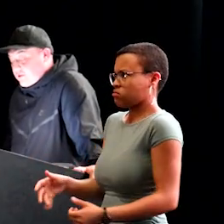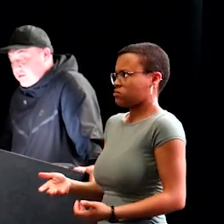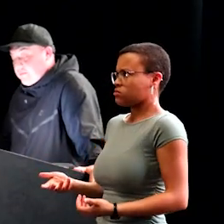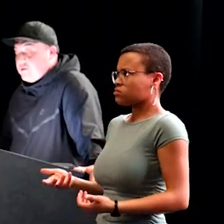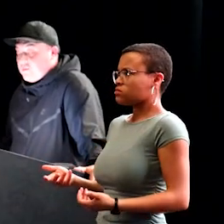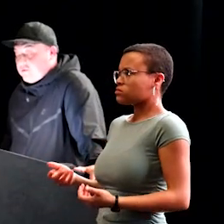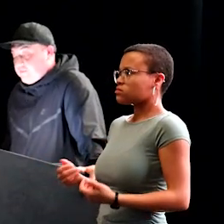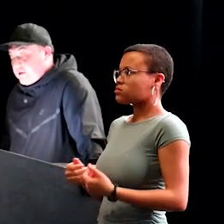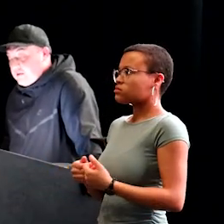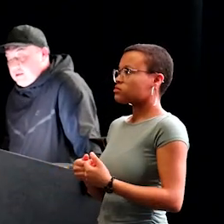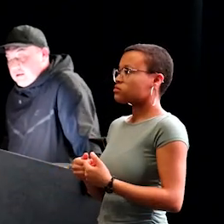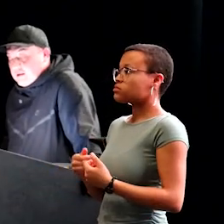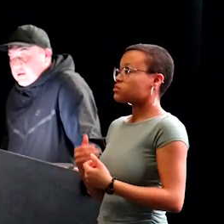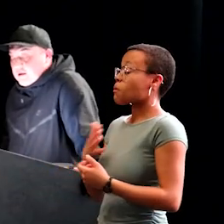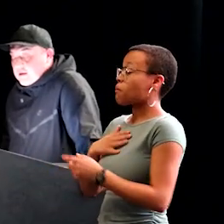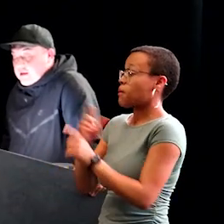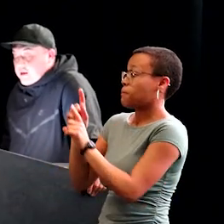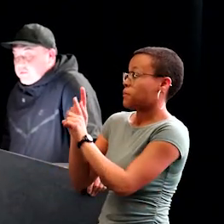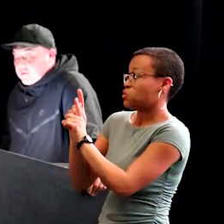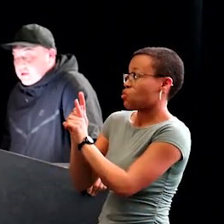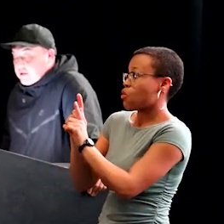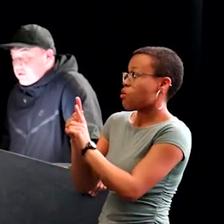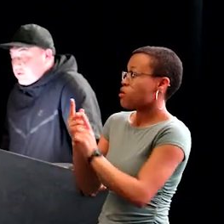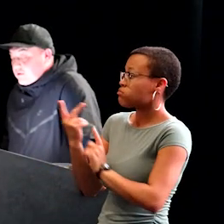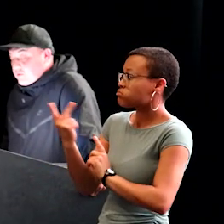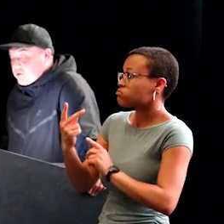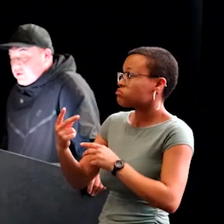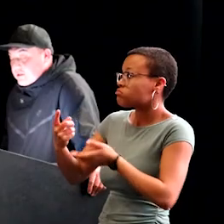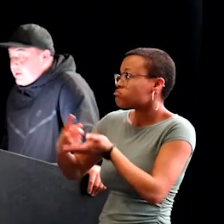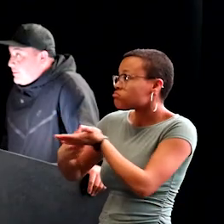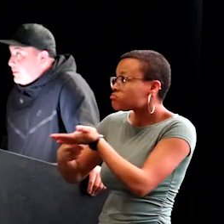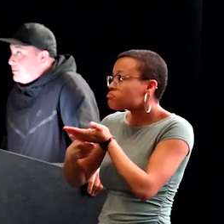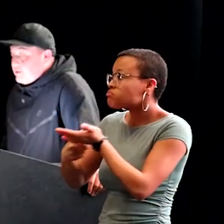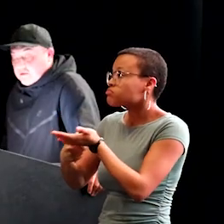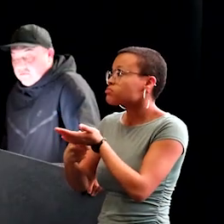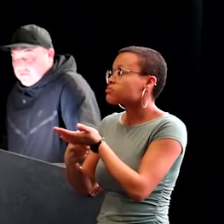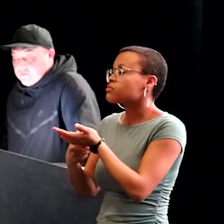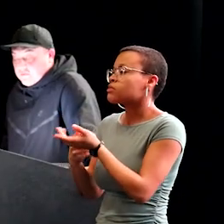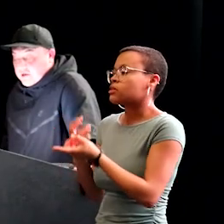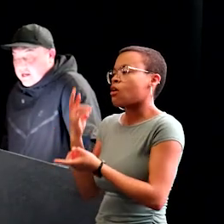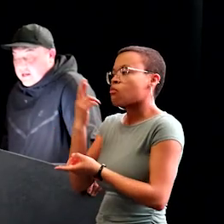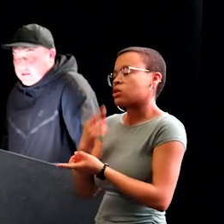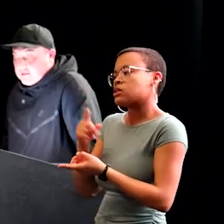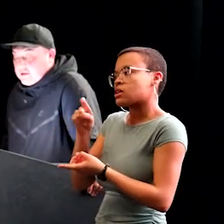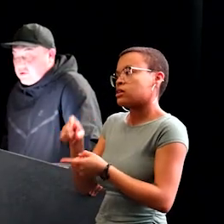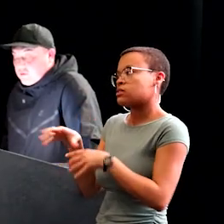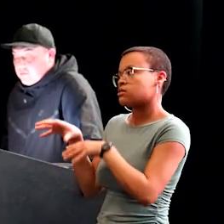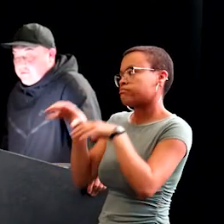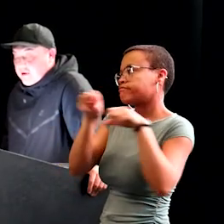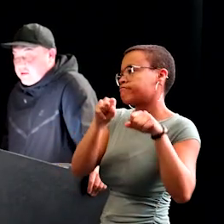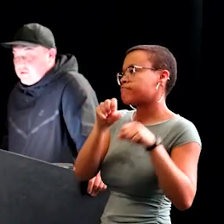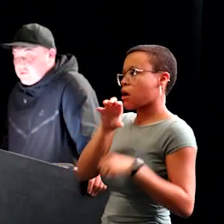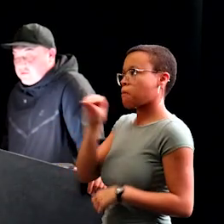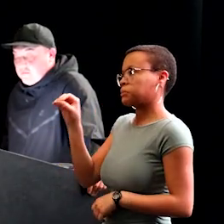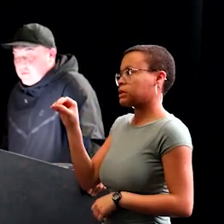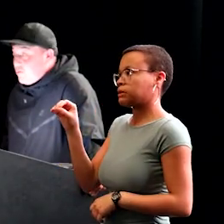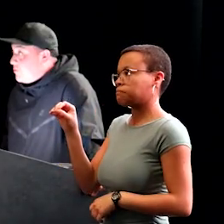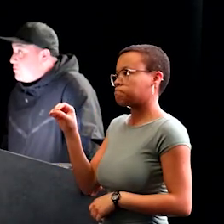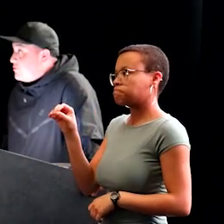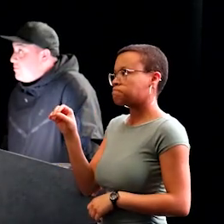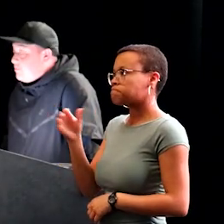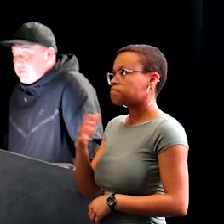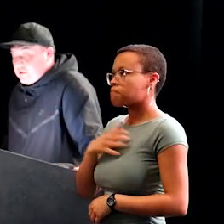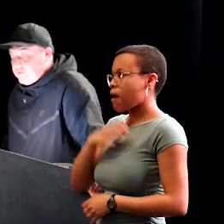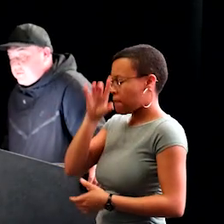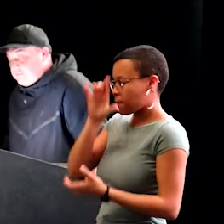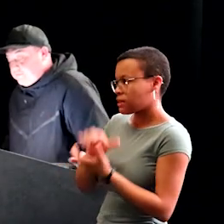conversation with a mentor of mine, I came to a clear conclusion that I needed to leave and stay true to my values and my morals